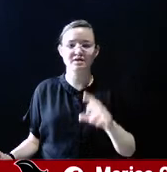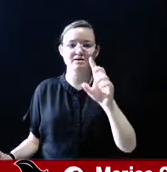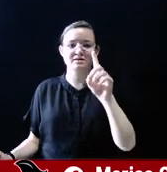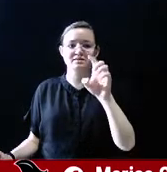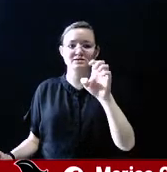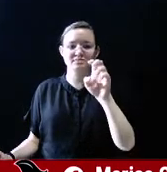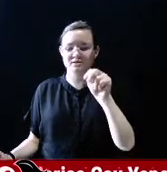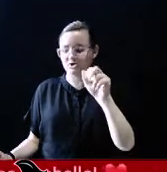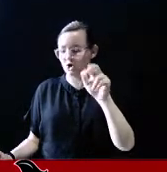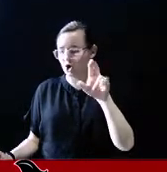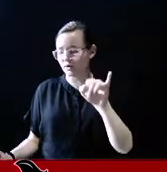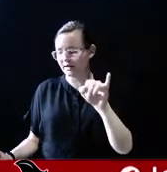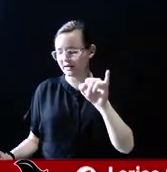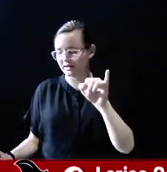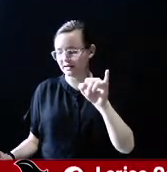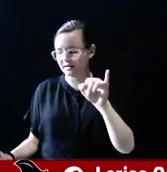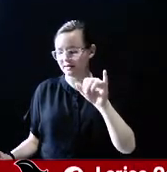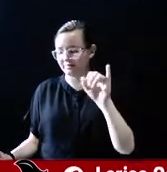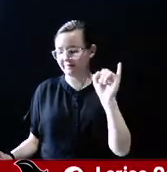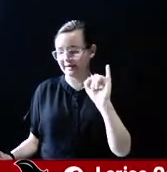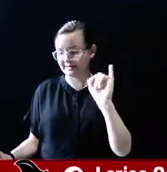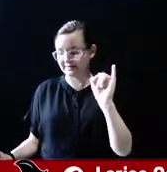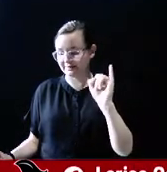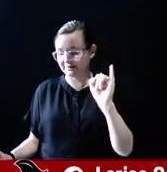Denari Malik Innocent.